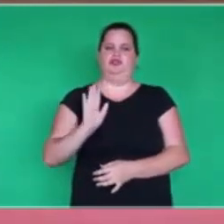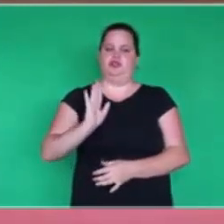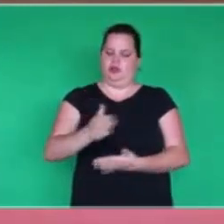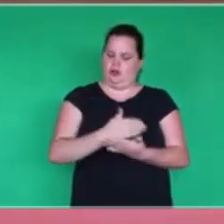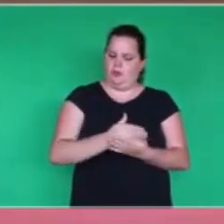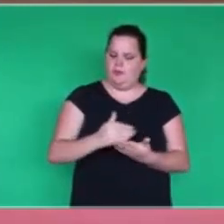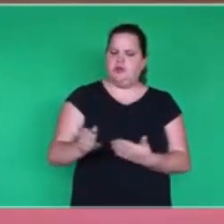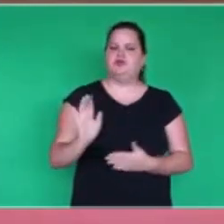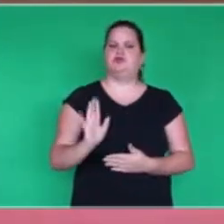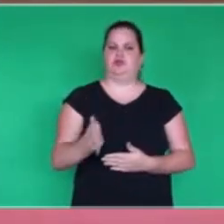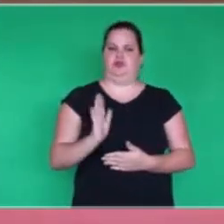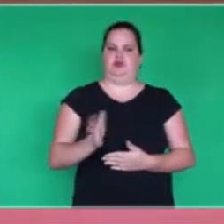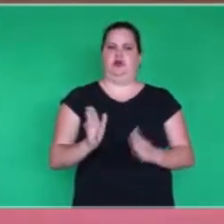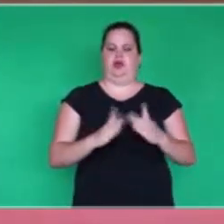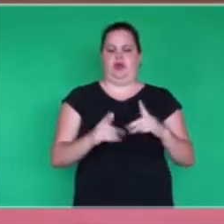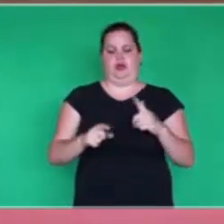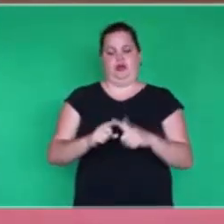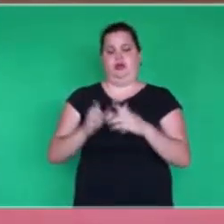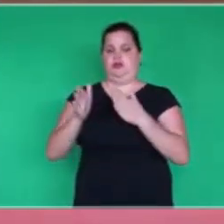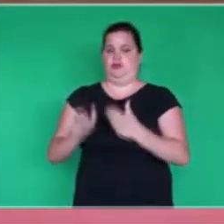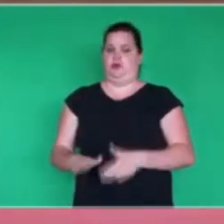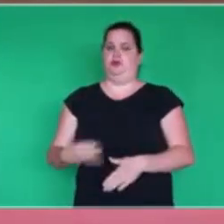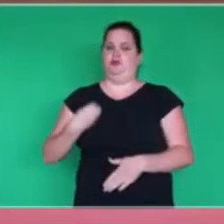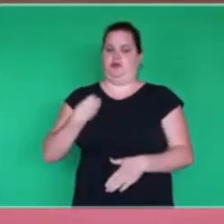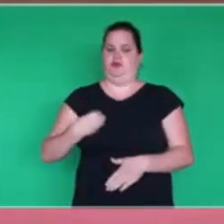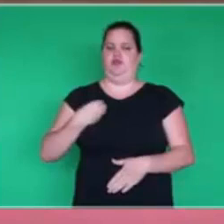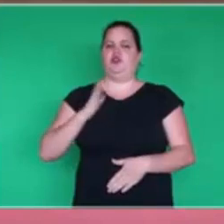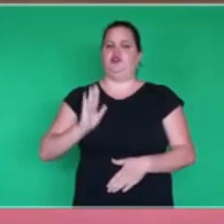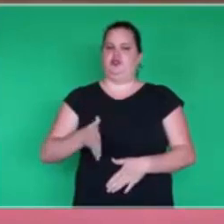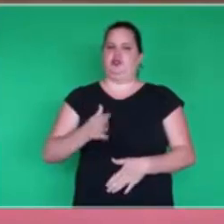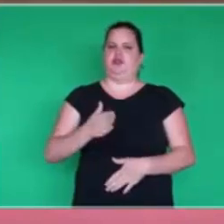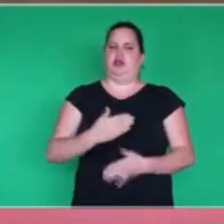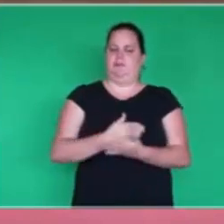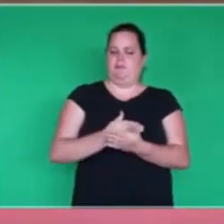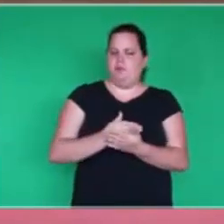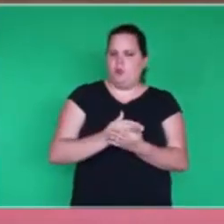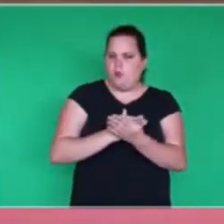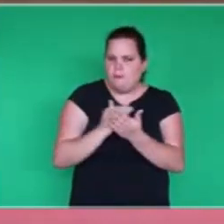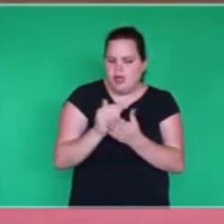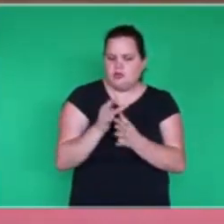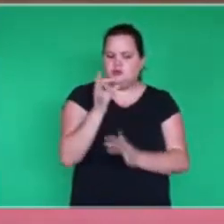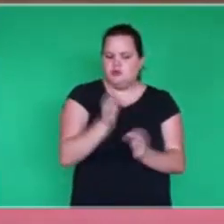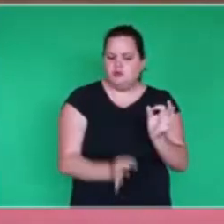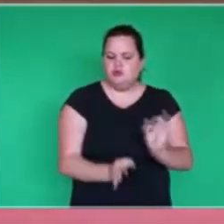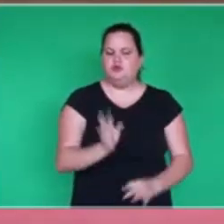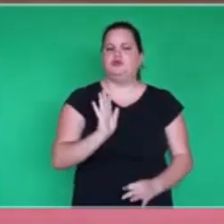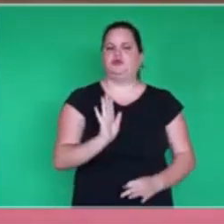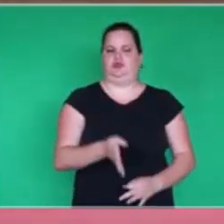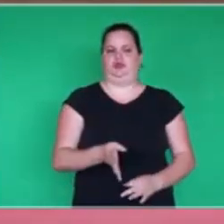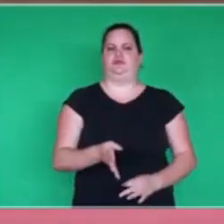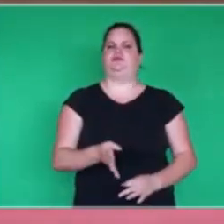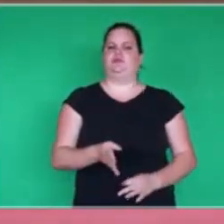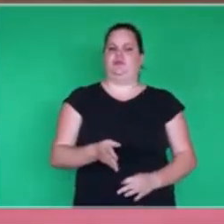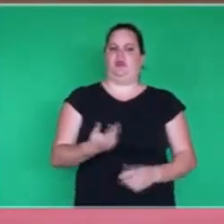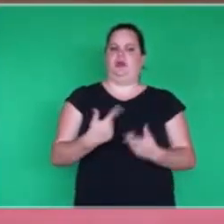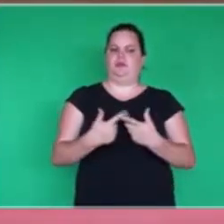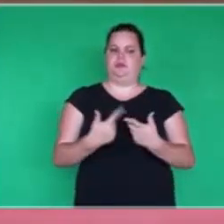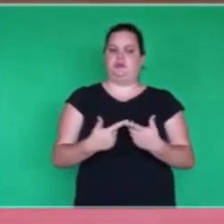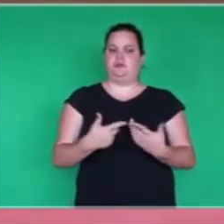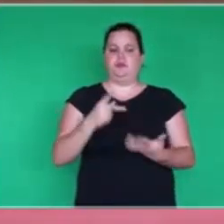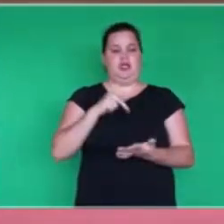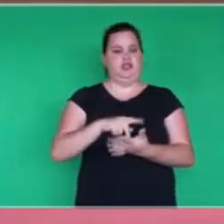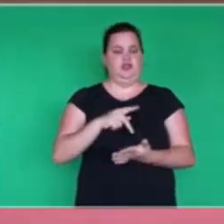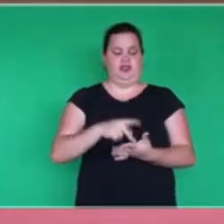judgments that will come later on with all intensity, the church will no longer be upon the face of this